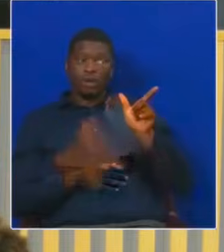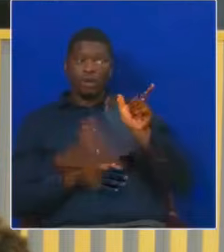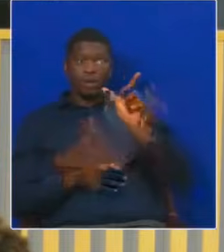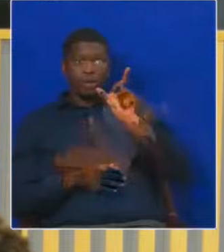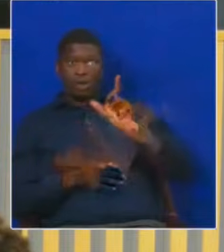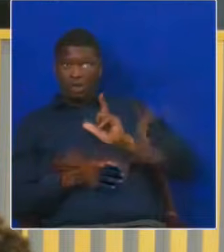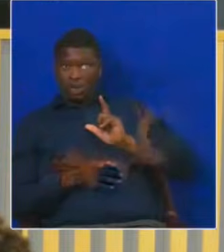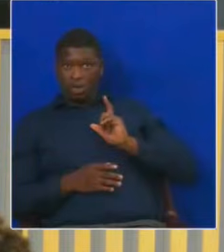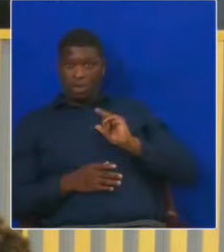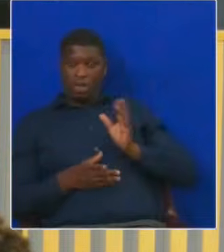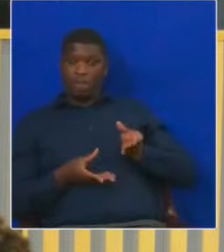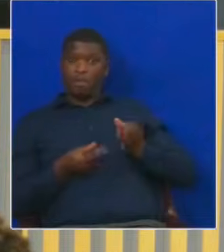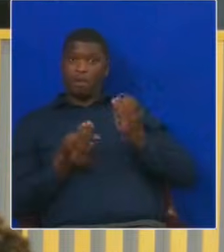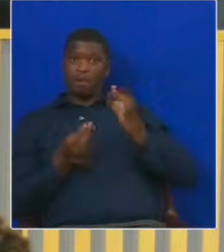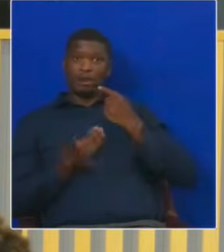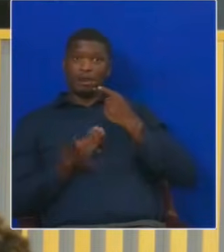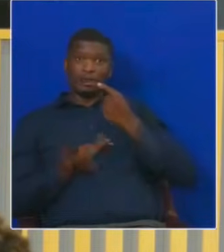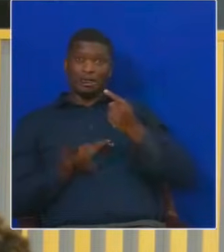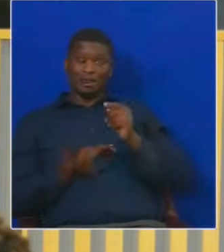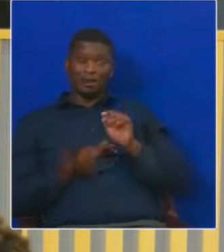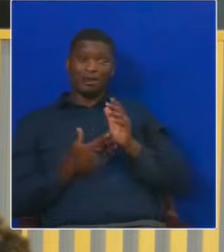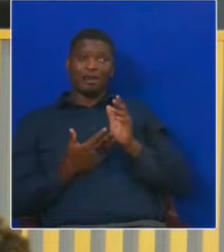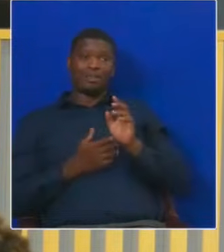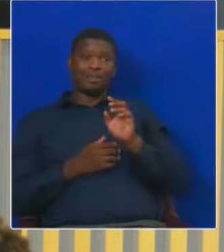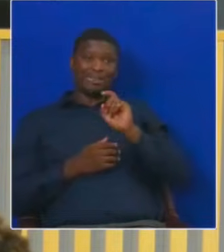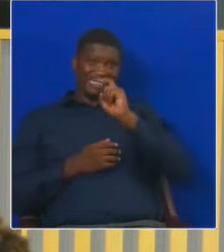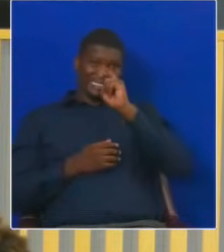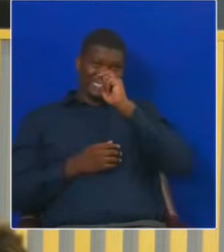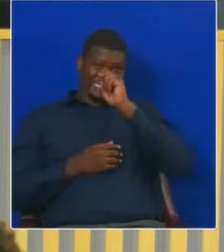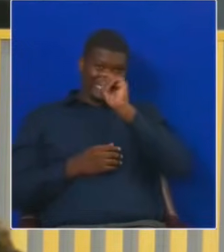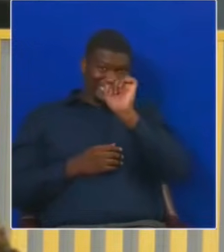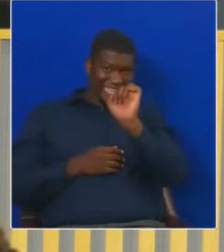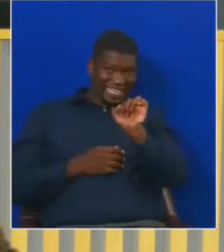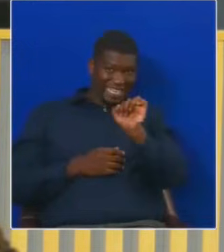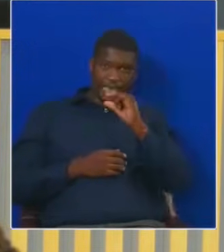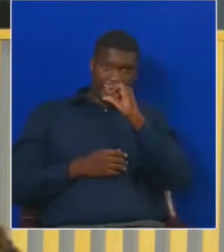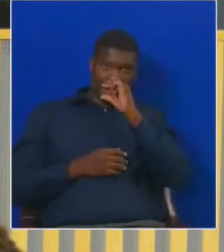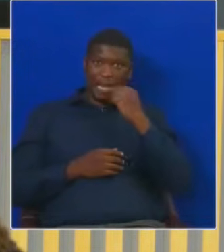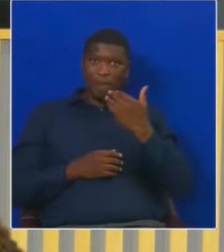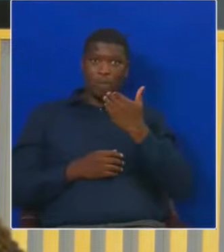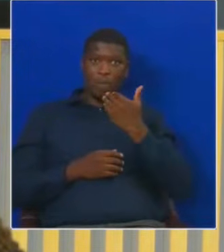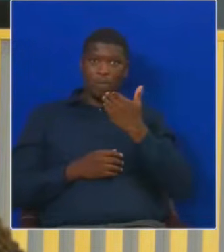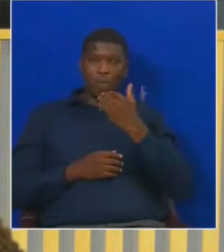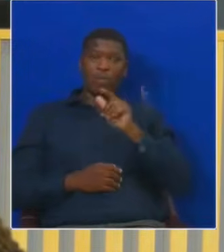a sister to Lucky Molefe, known as Lebohang Molefe,